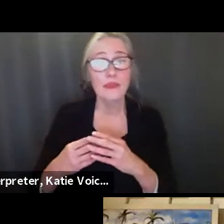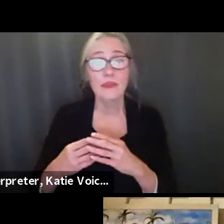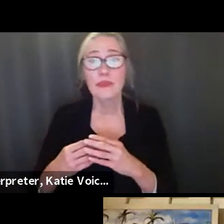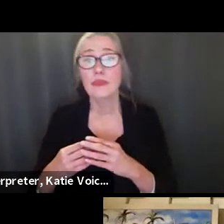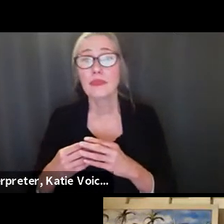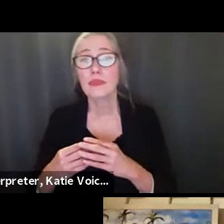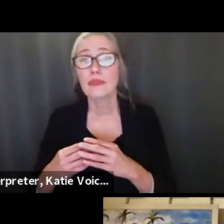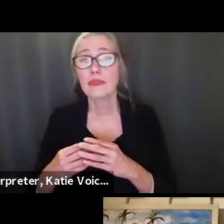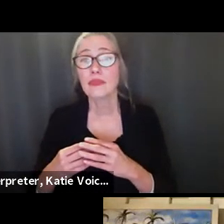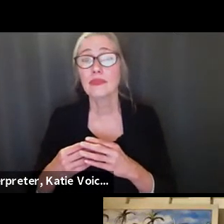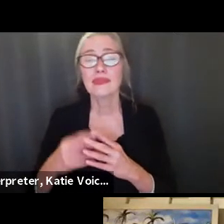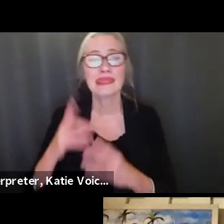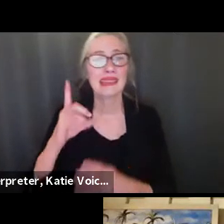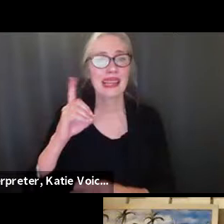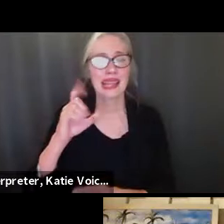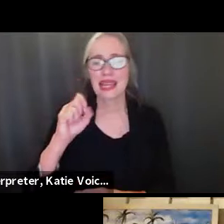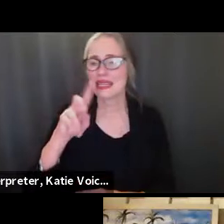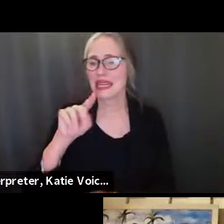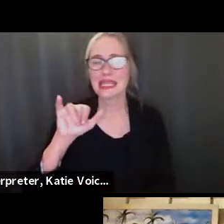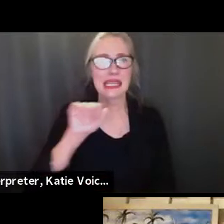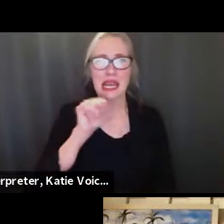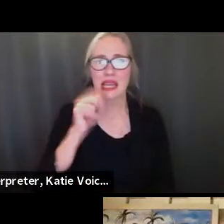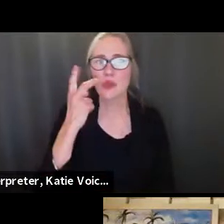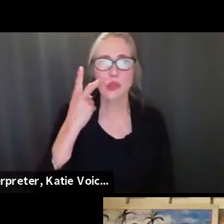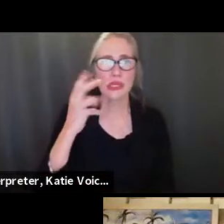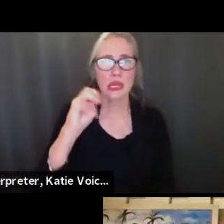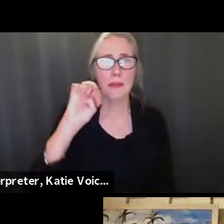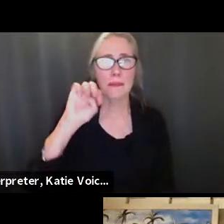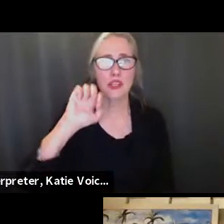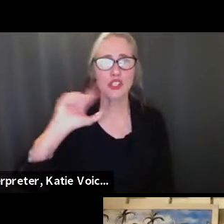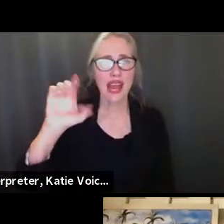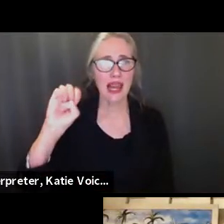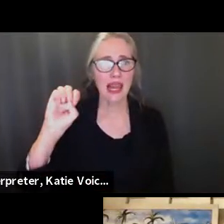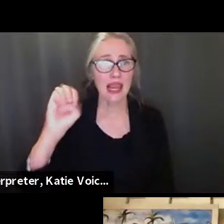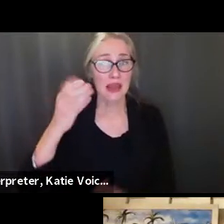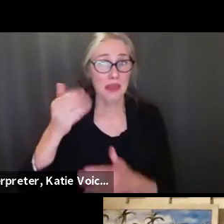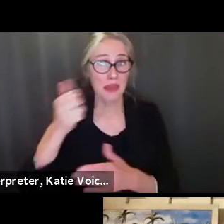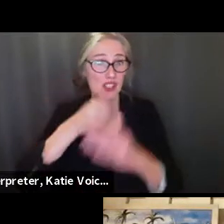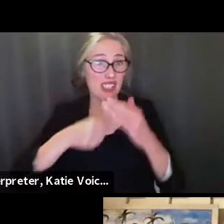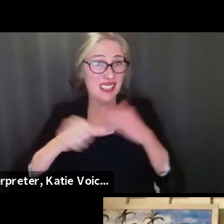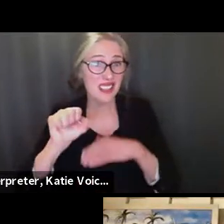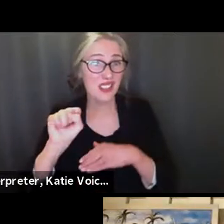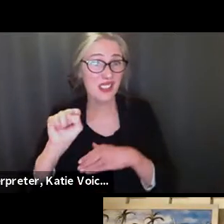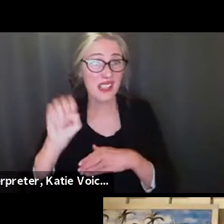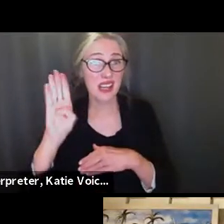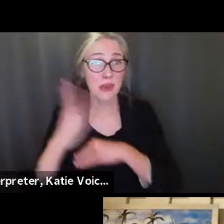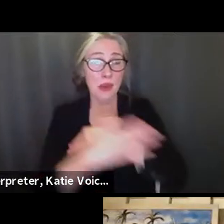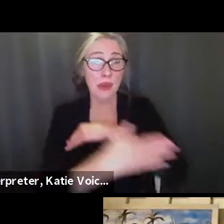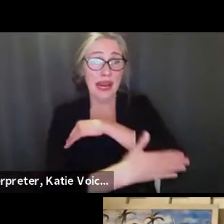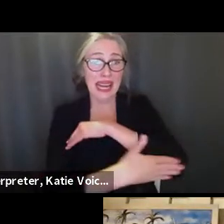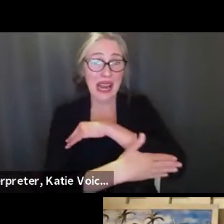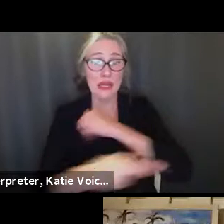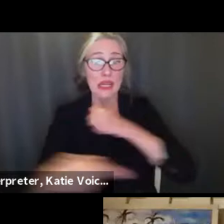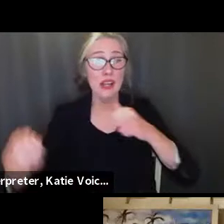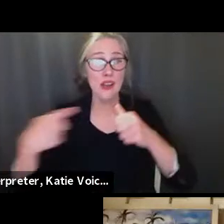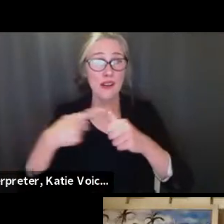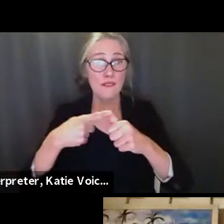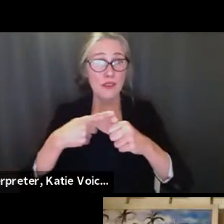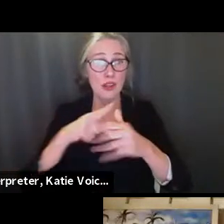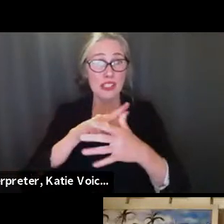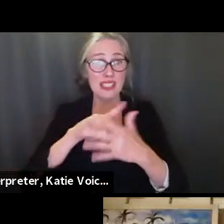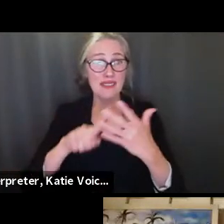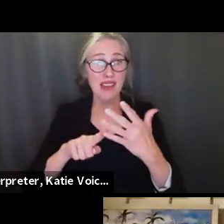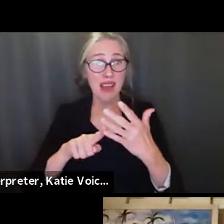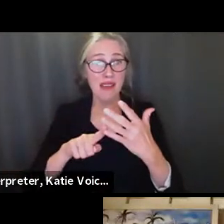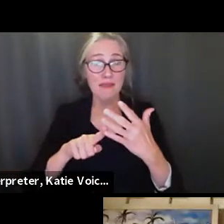Daisy, I don't see Michelle unless she's under Santa Barbara County. So First Five Santa Barbara County. Yeah,